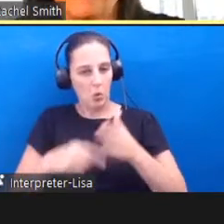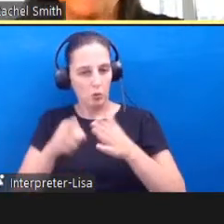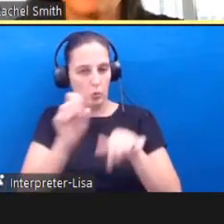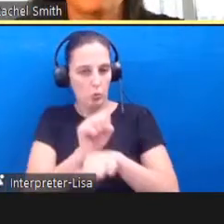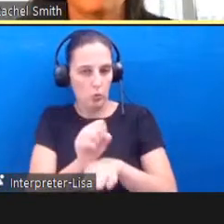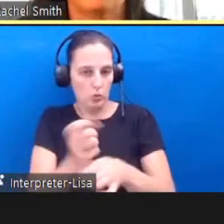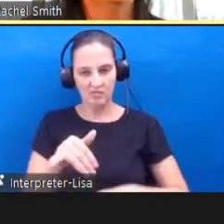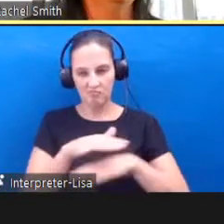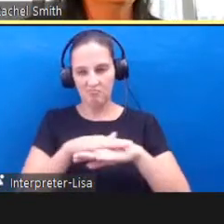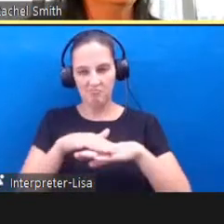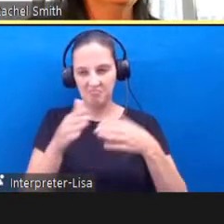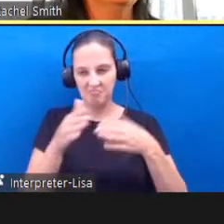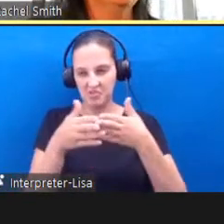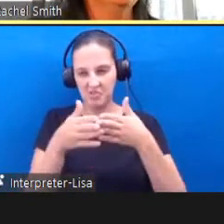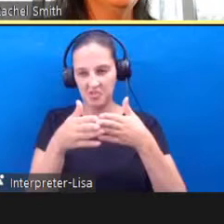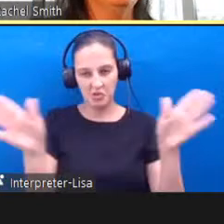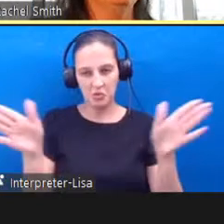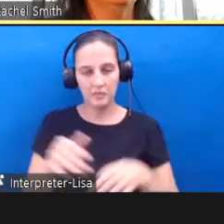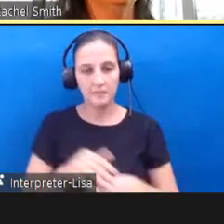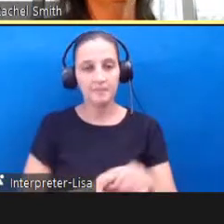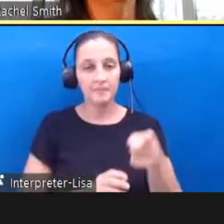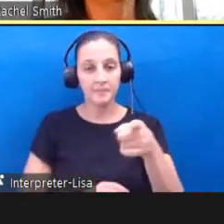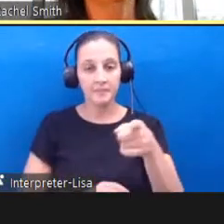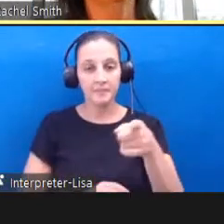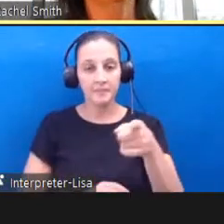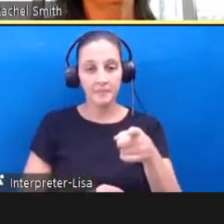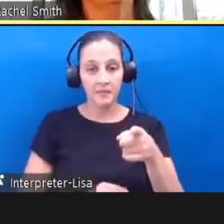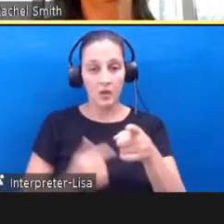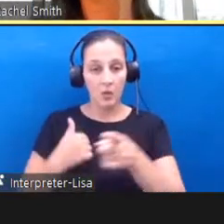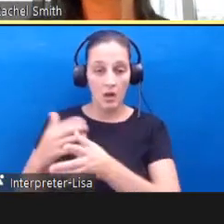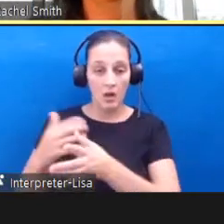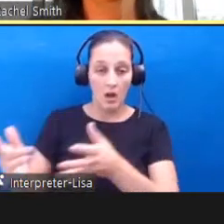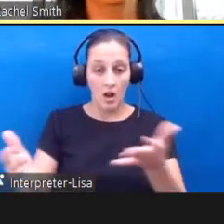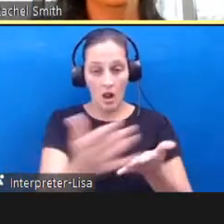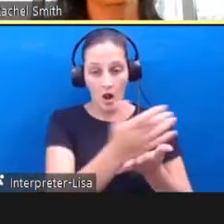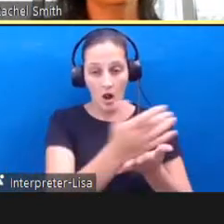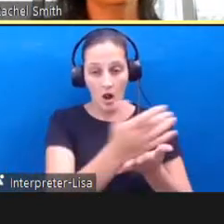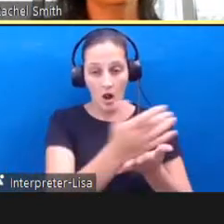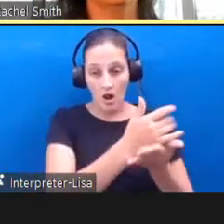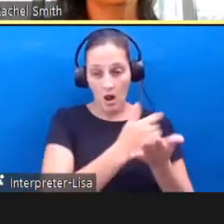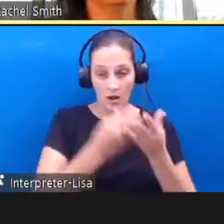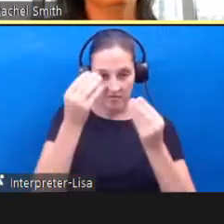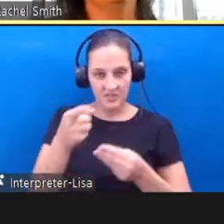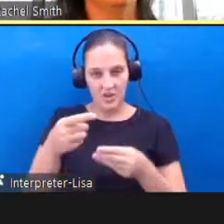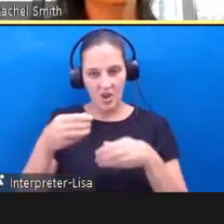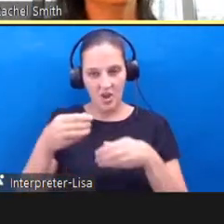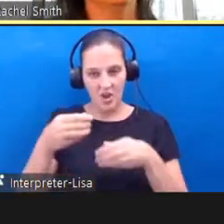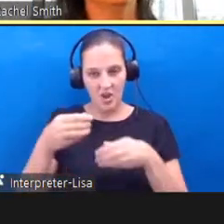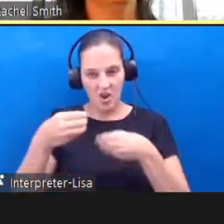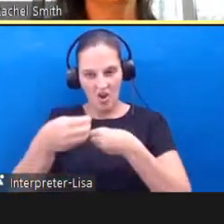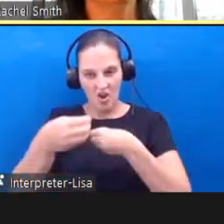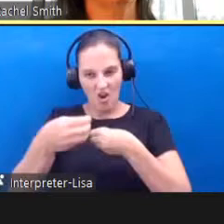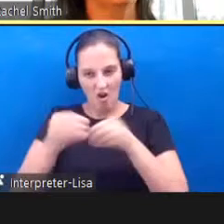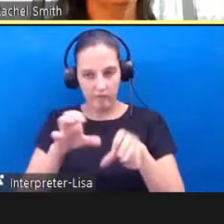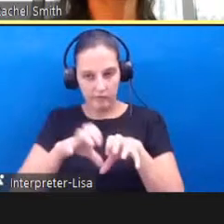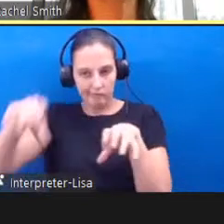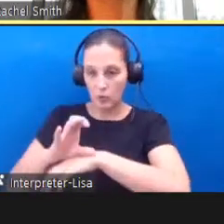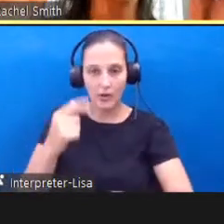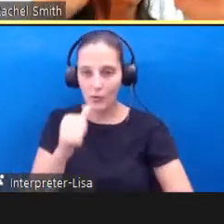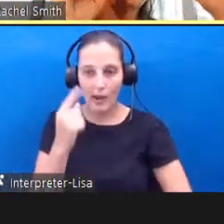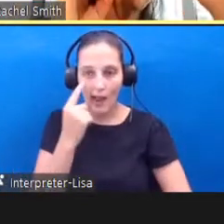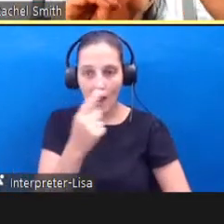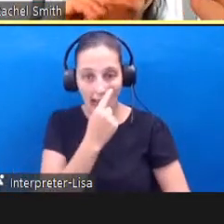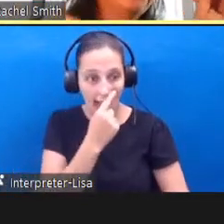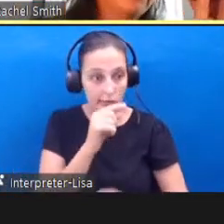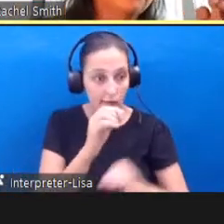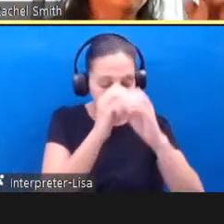bit of a general overview. To collect the data, this is in the little office next door. We have computers.